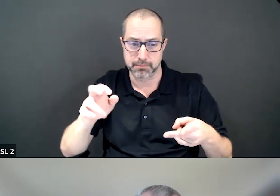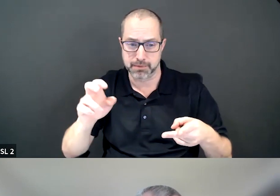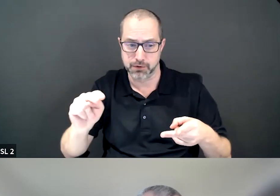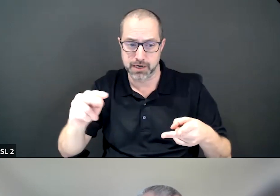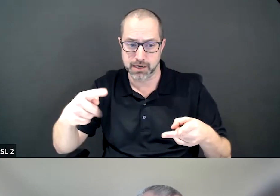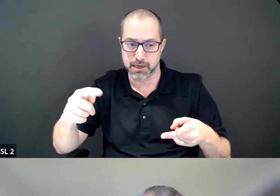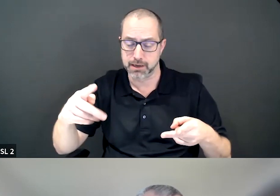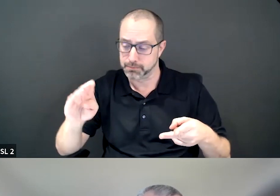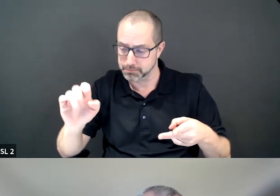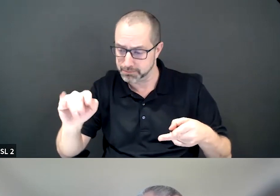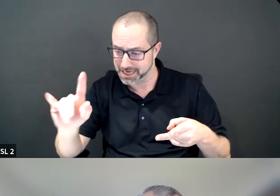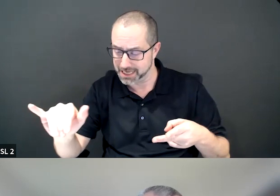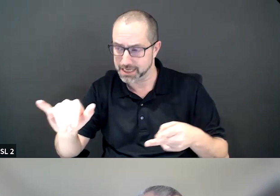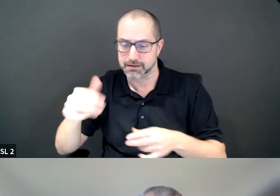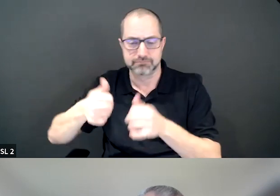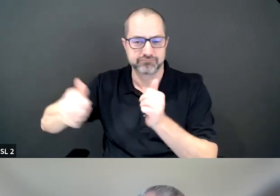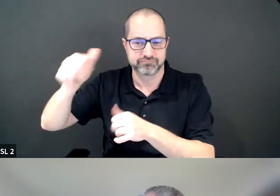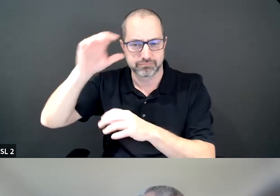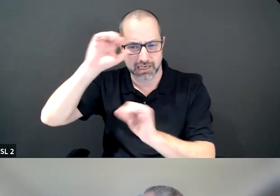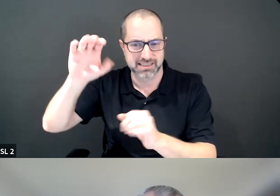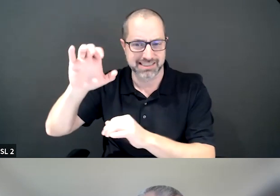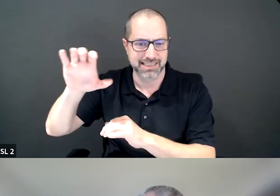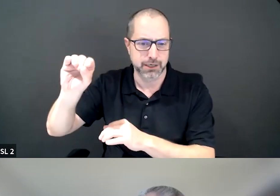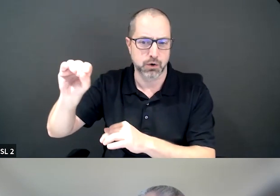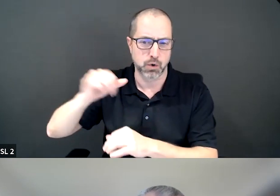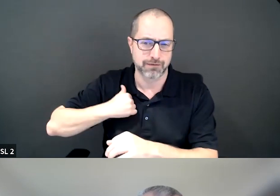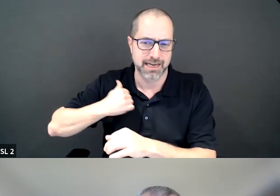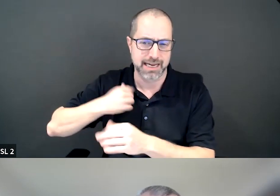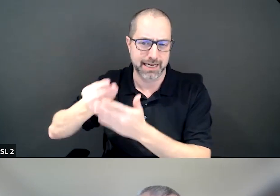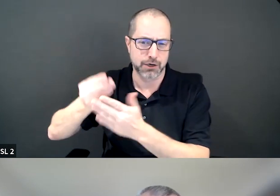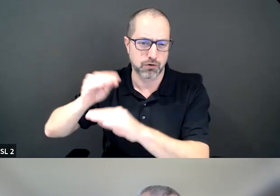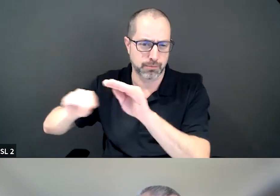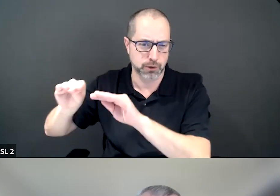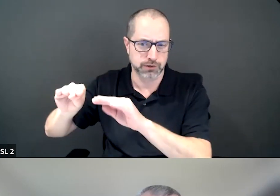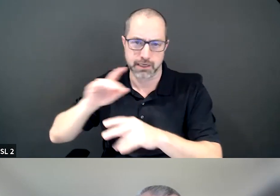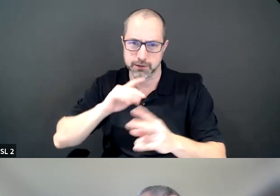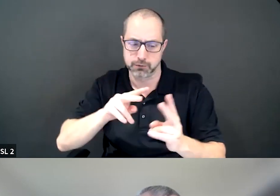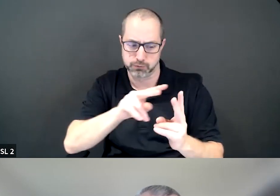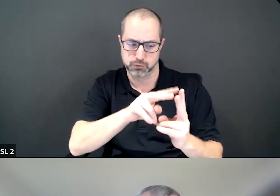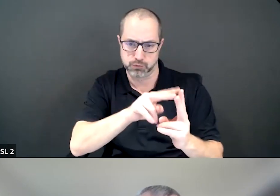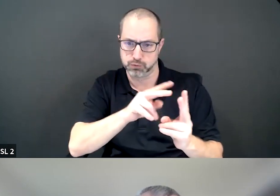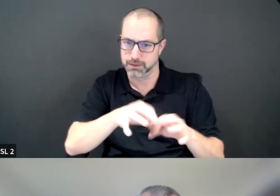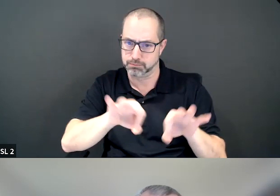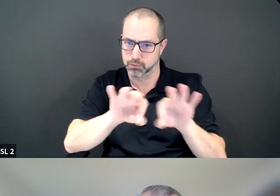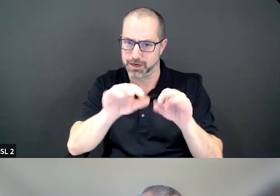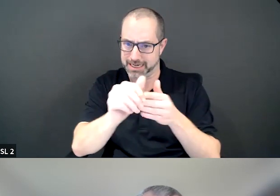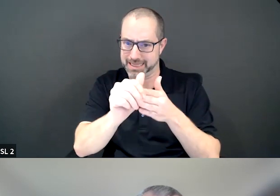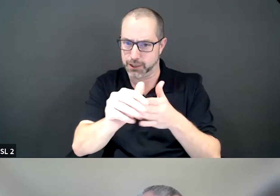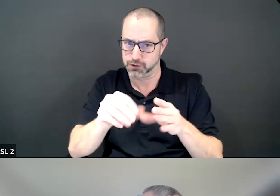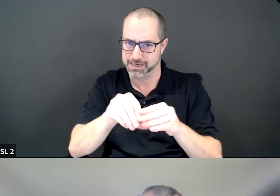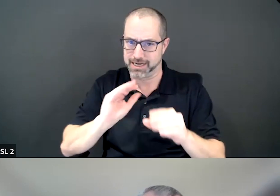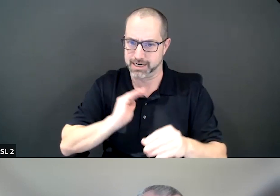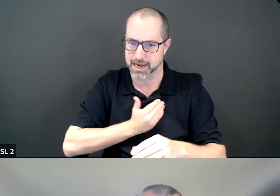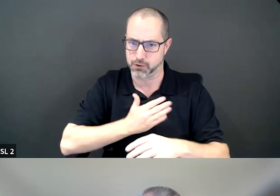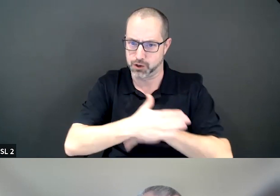Commerce. So these are two vital leaders in our country who represent, I